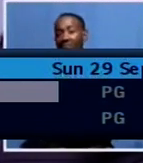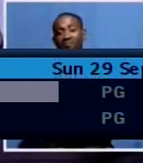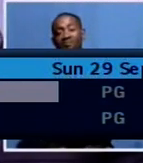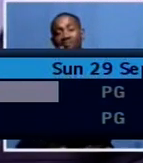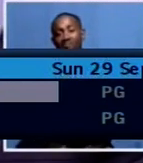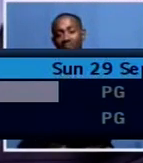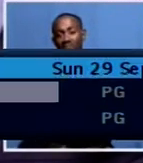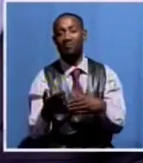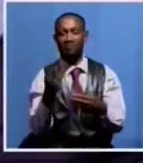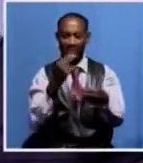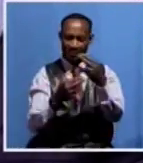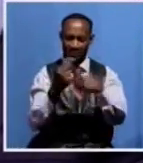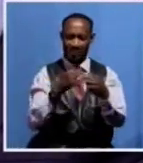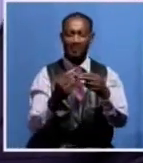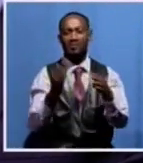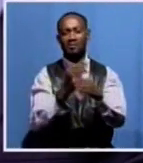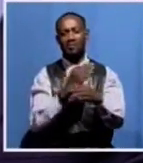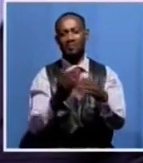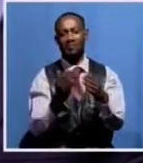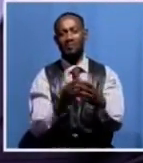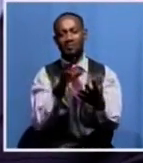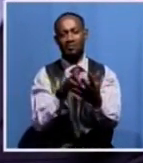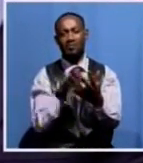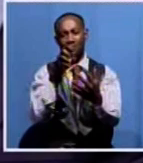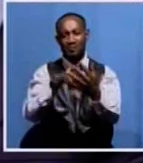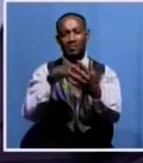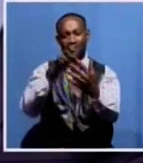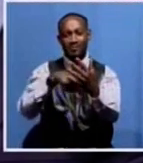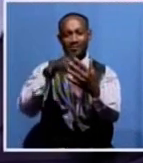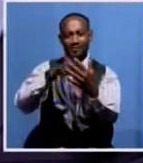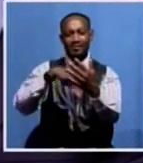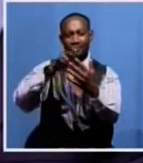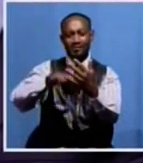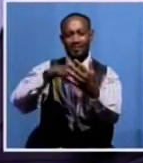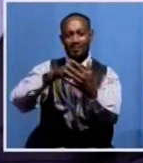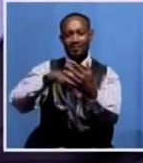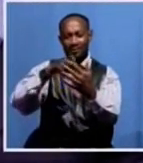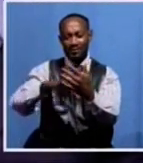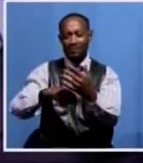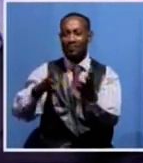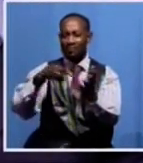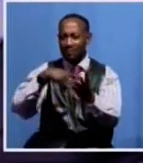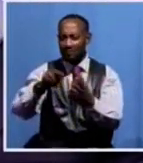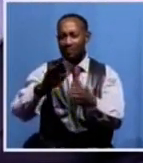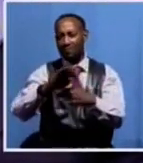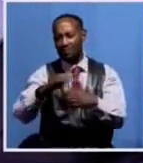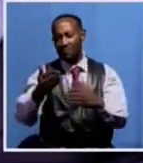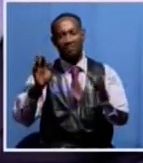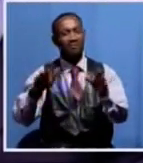actually hurting business by not refunding. We are collecting their money. It's their money, and we're supposed to refund it, less